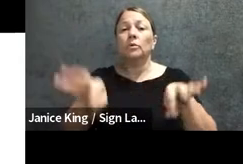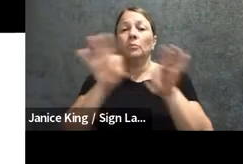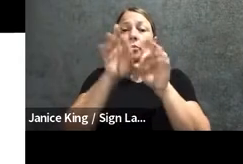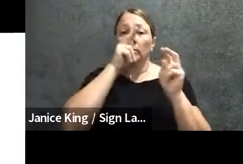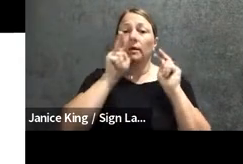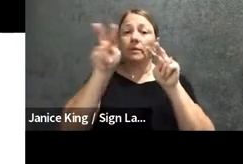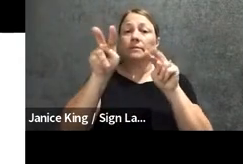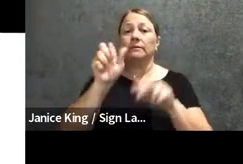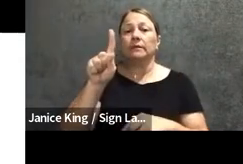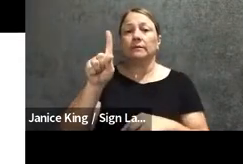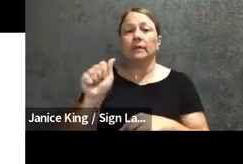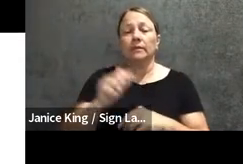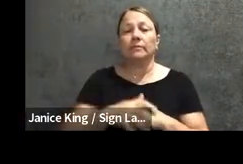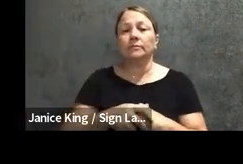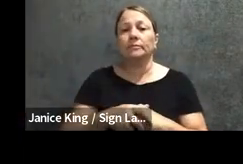ADA.